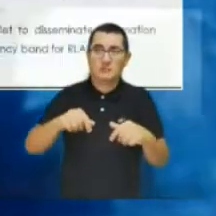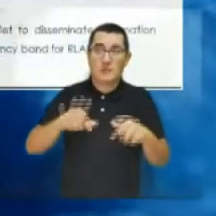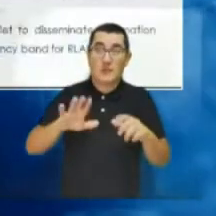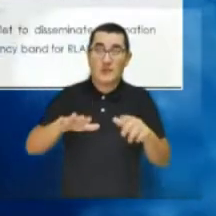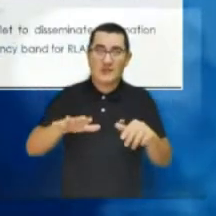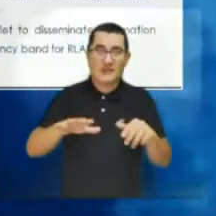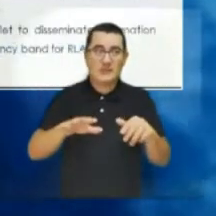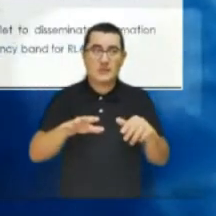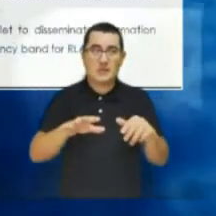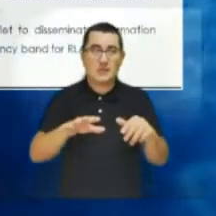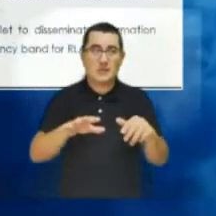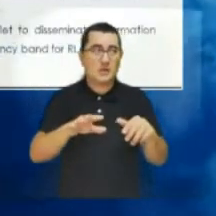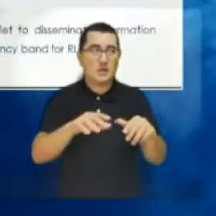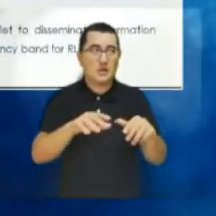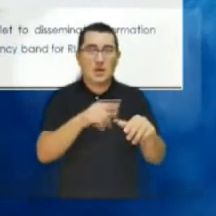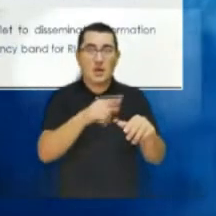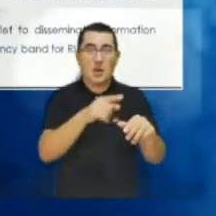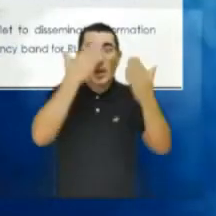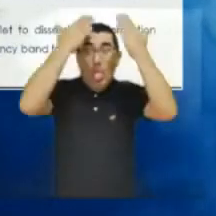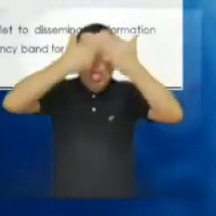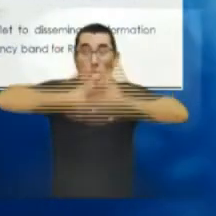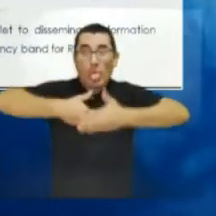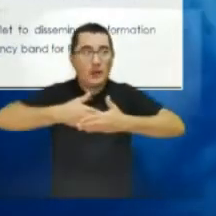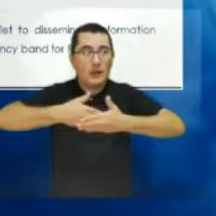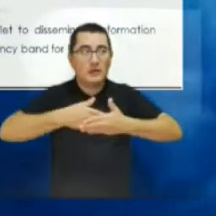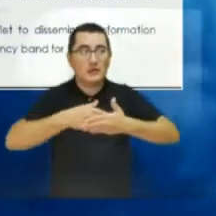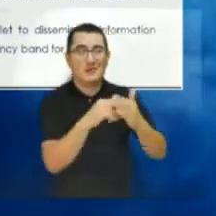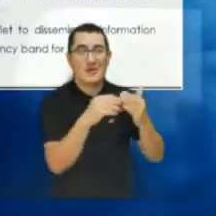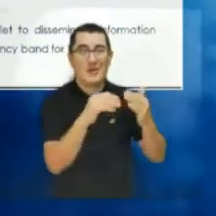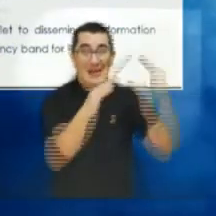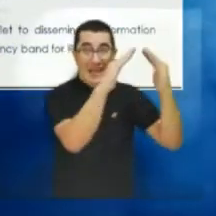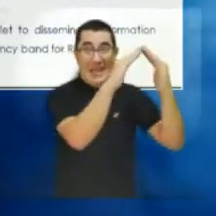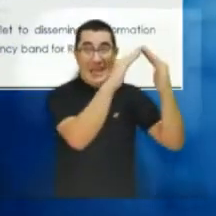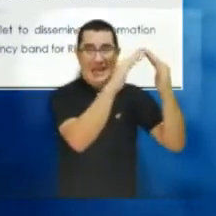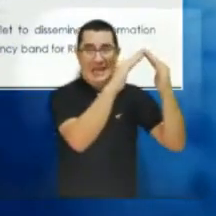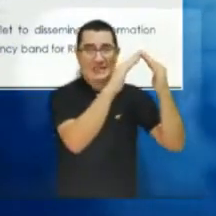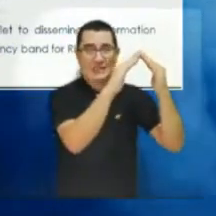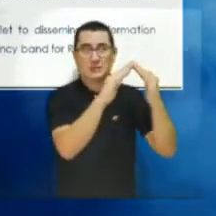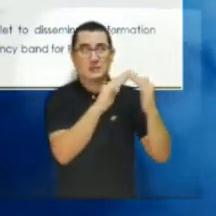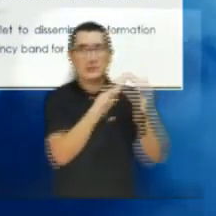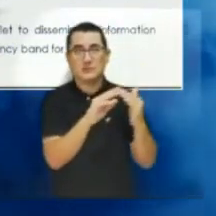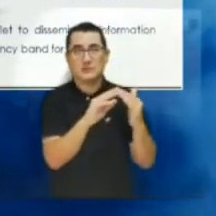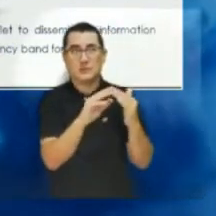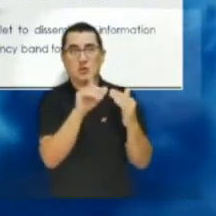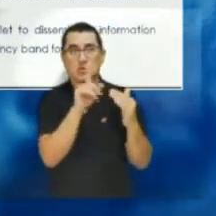an issue, because it's interference are very, very often due to that. We have also the problem of